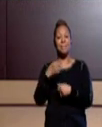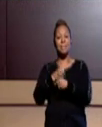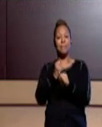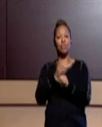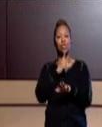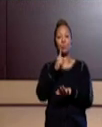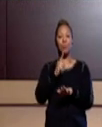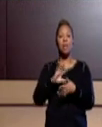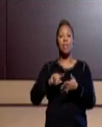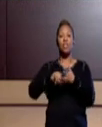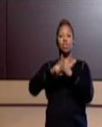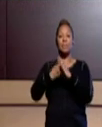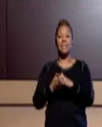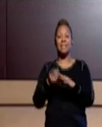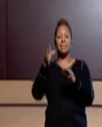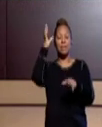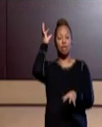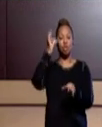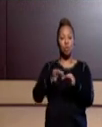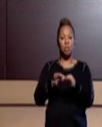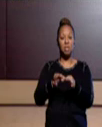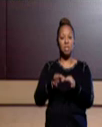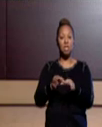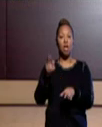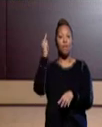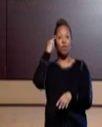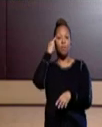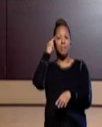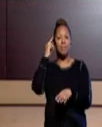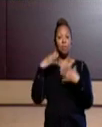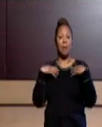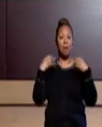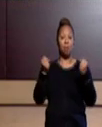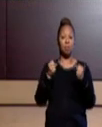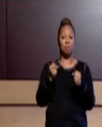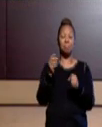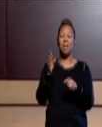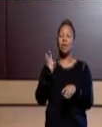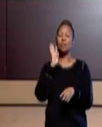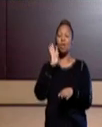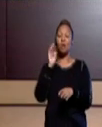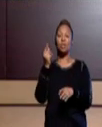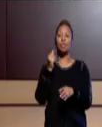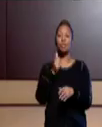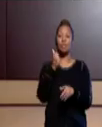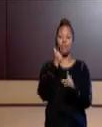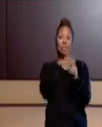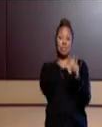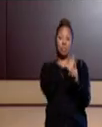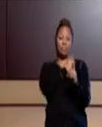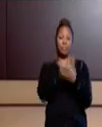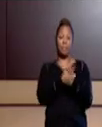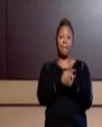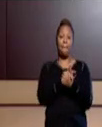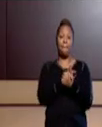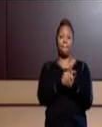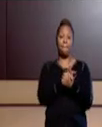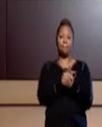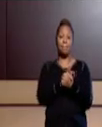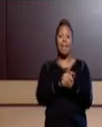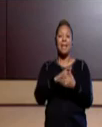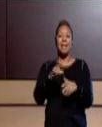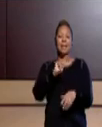sure that you begin to make these choices for your mental health. You got to talk to yourself. And this is what I tell singles. Date